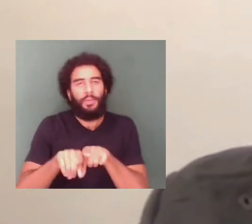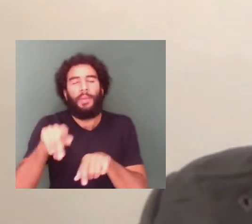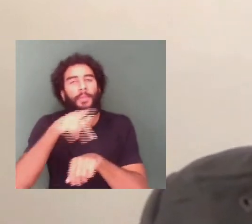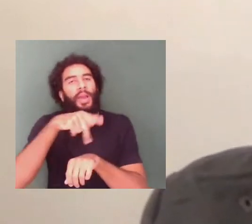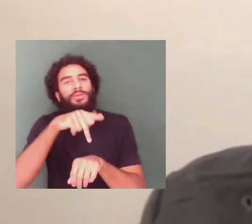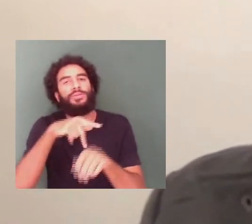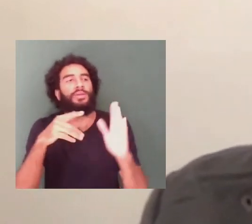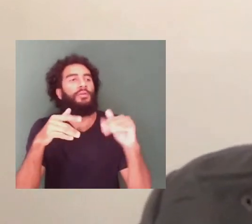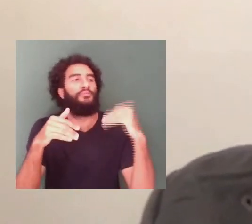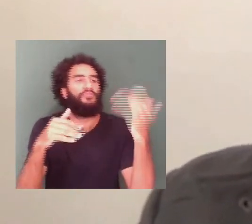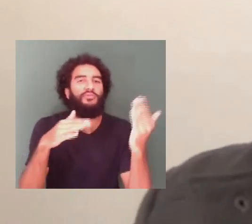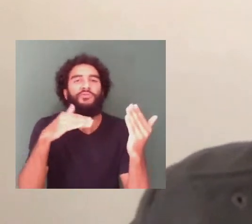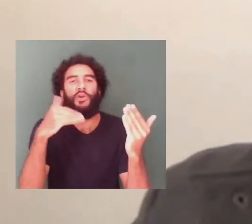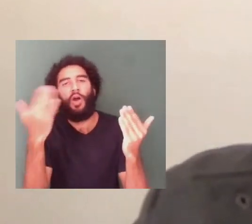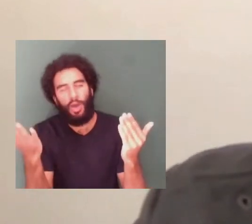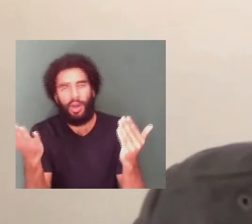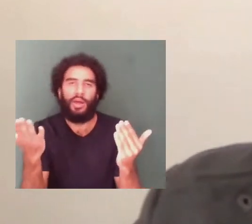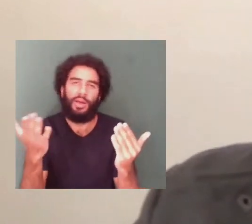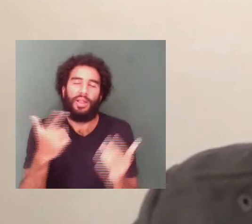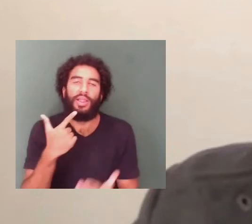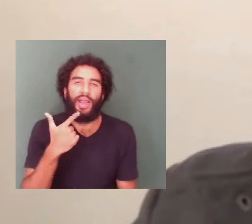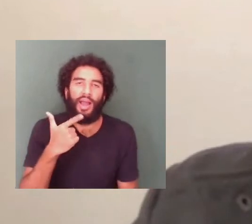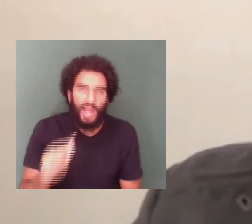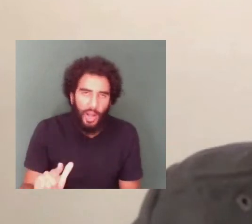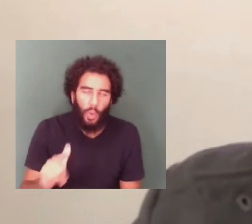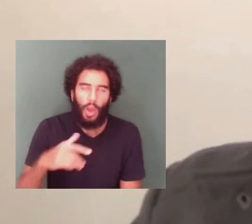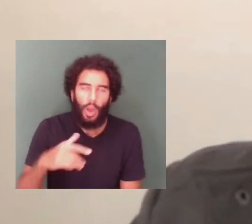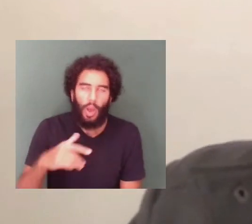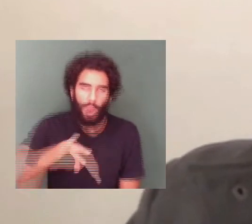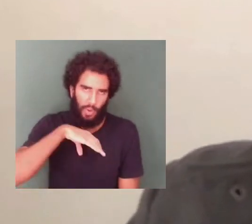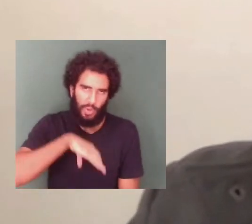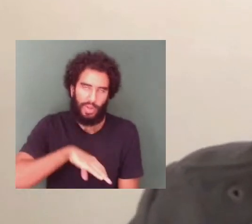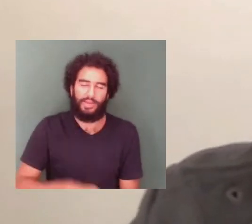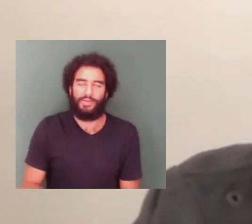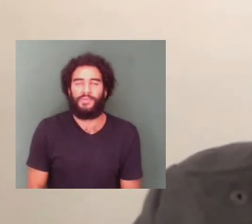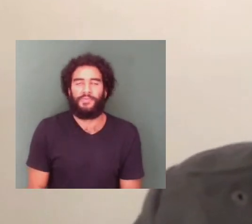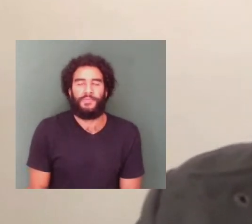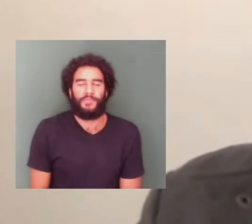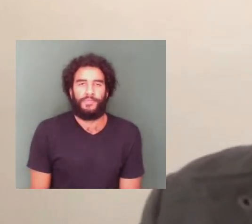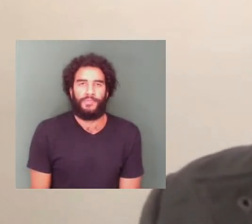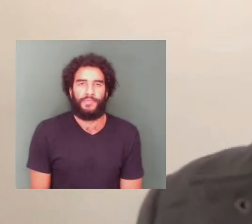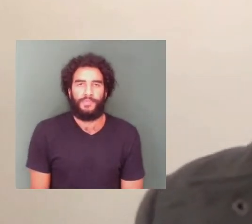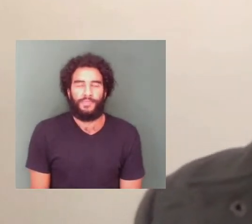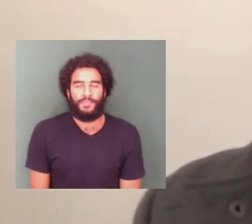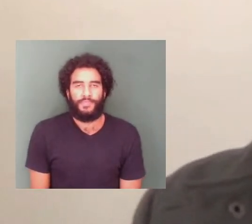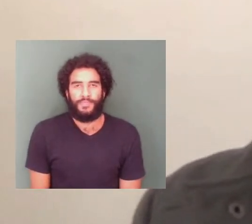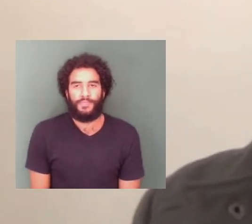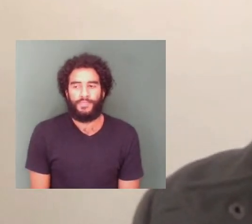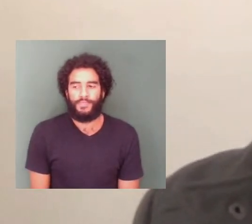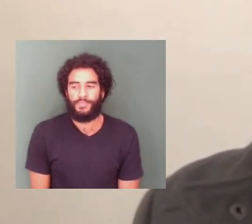to Portuguese-speaking countries, not only Brazil, other Portuguese-speaking countries.